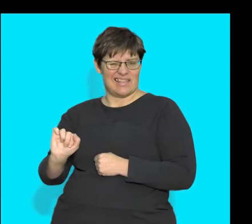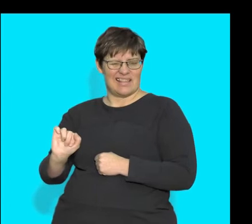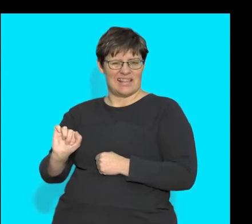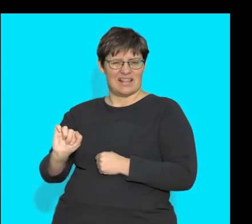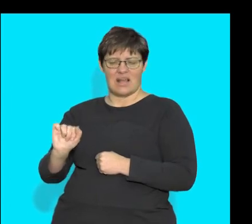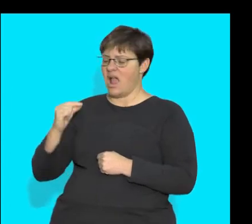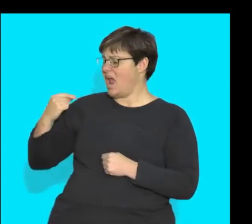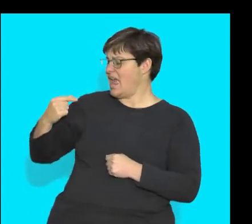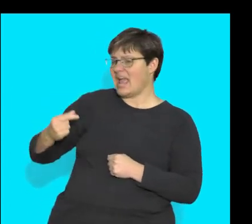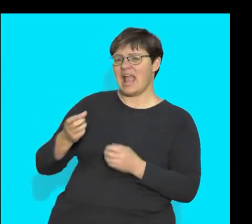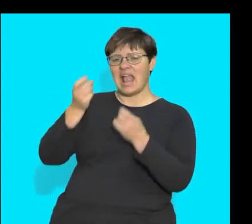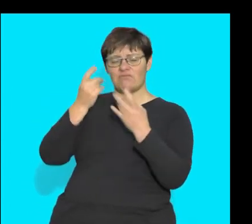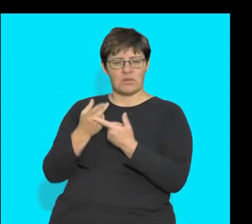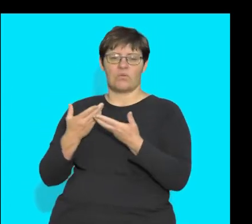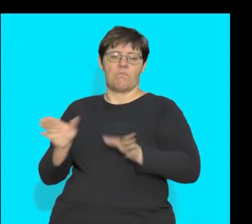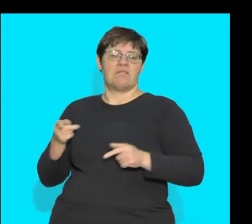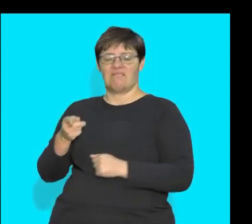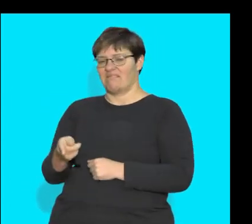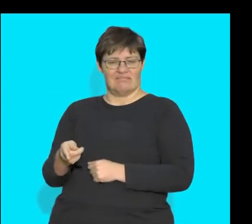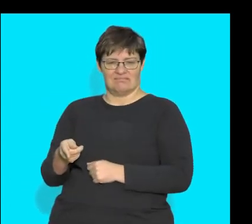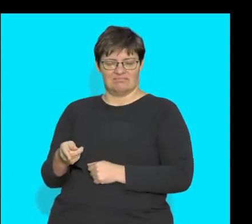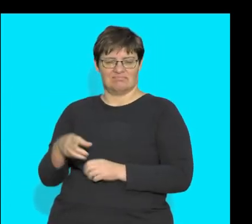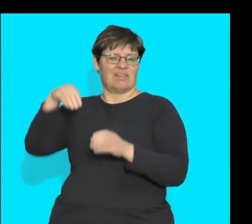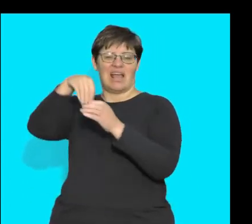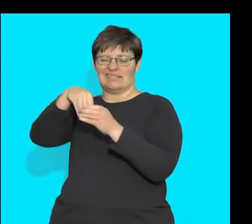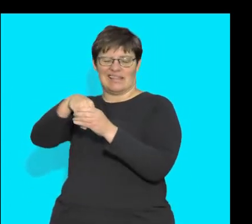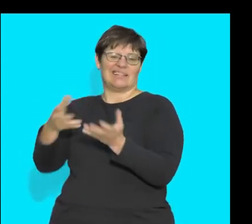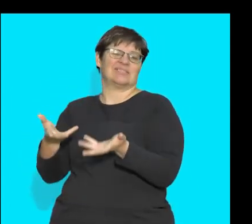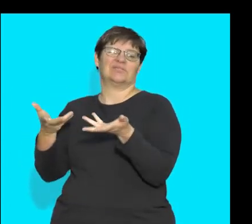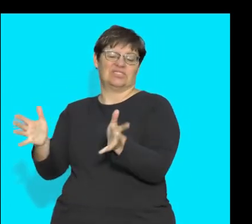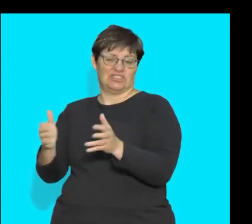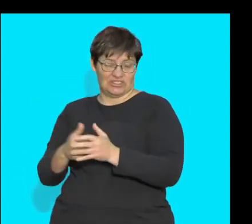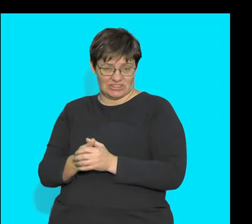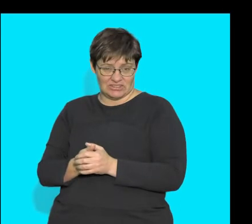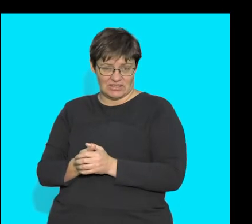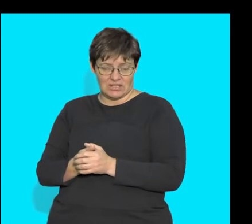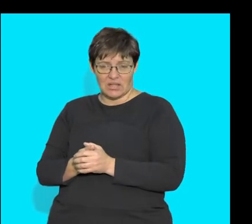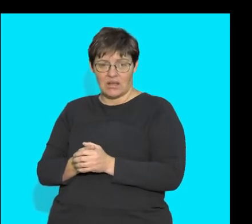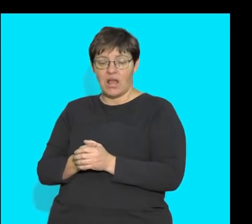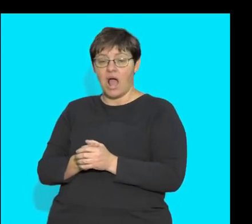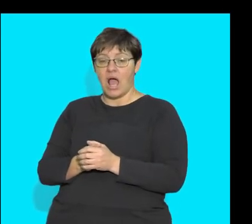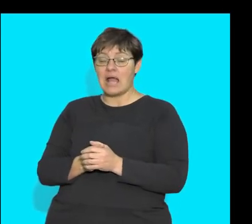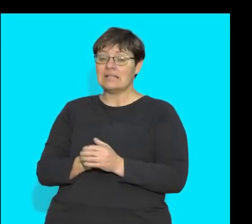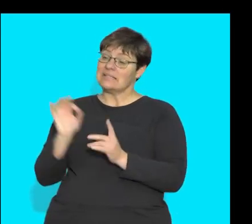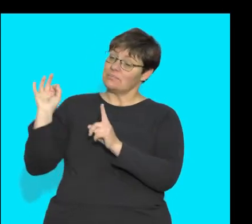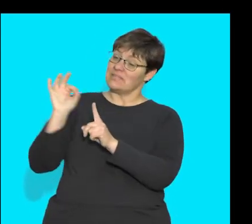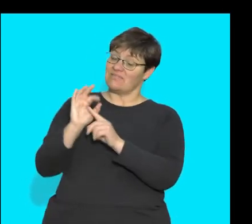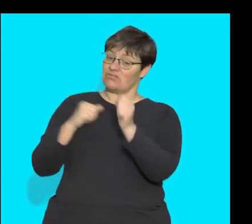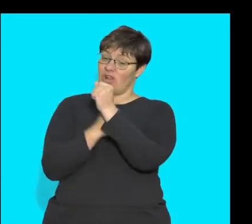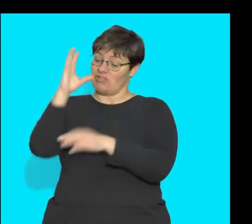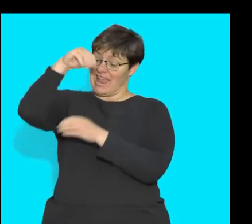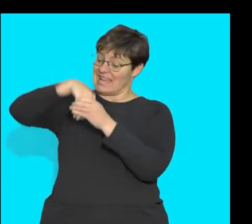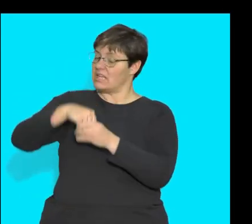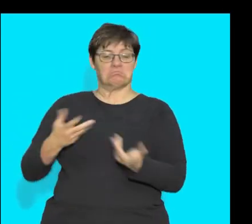their hereditary information is usually just found within the cell itself and not in a